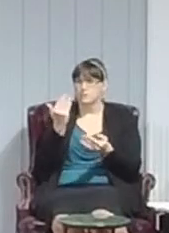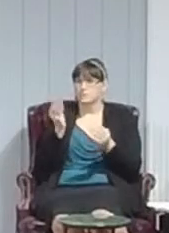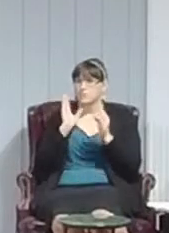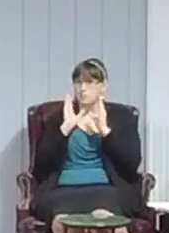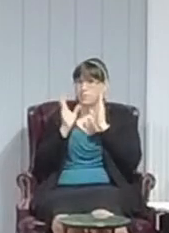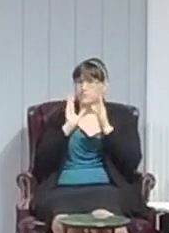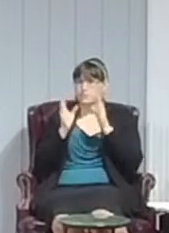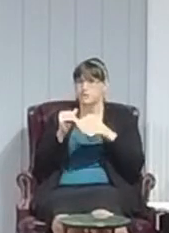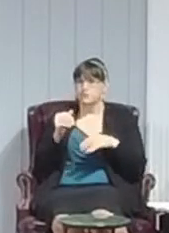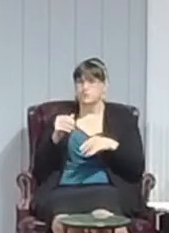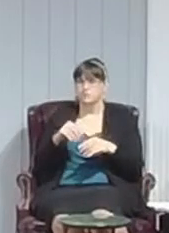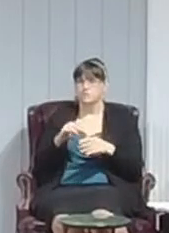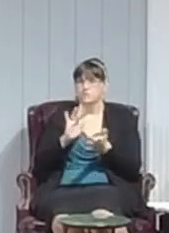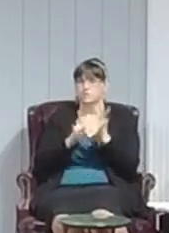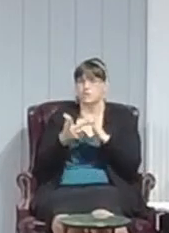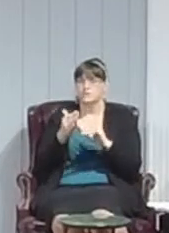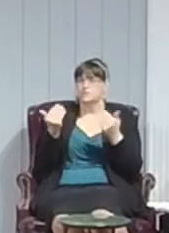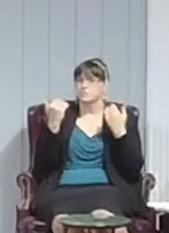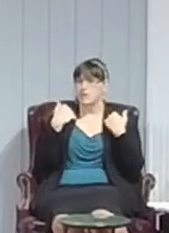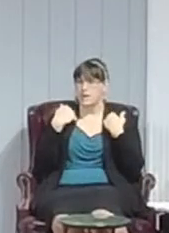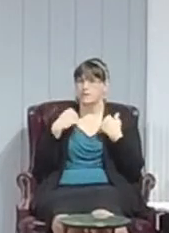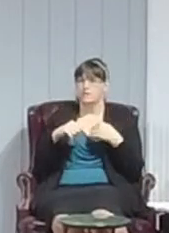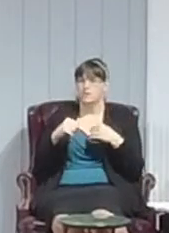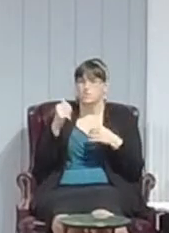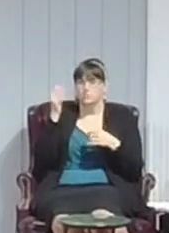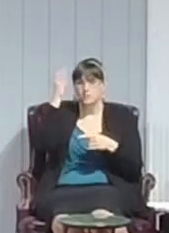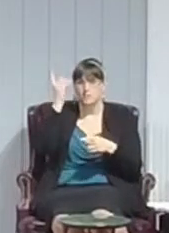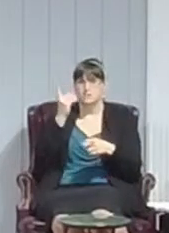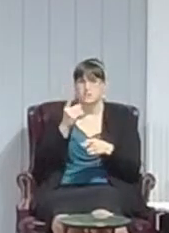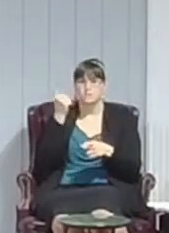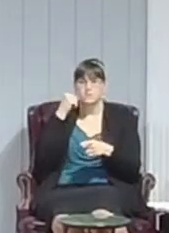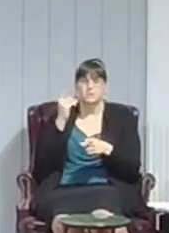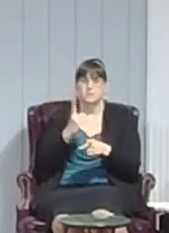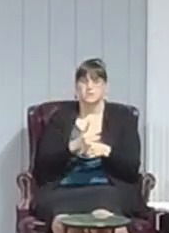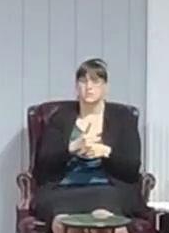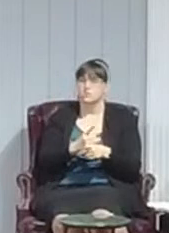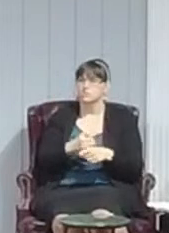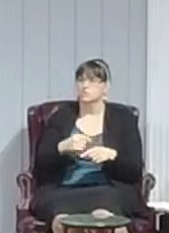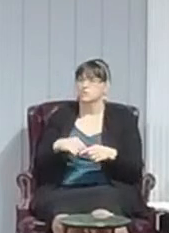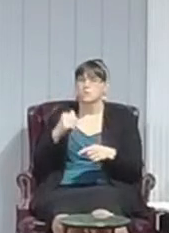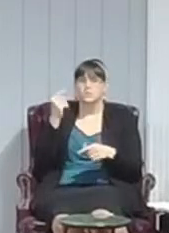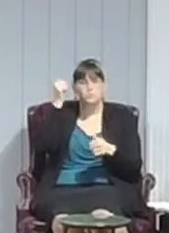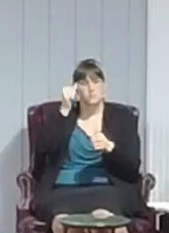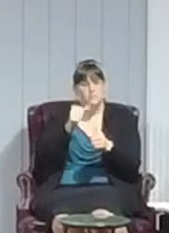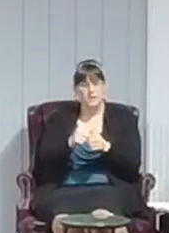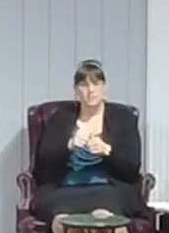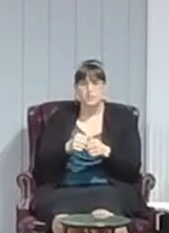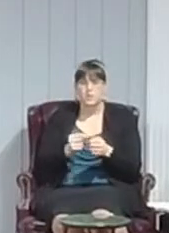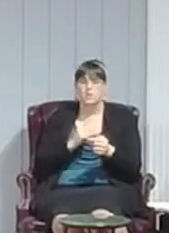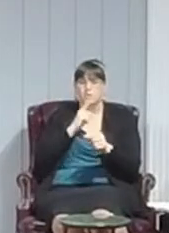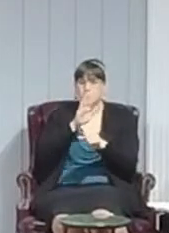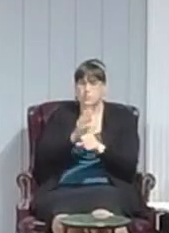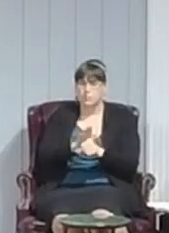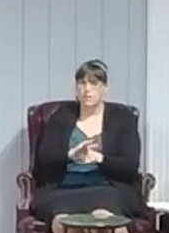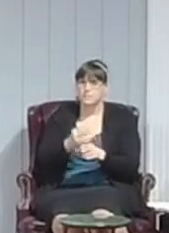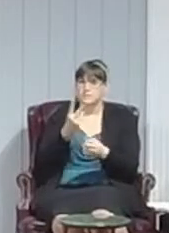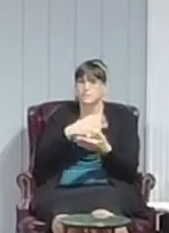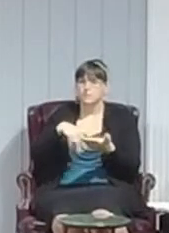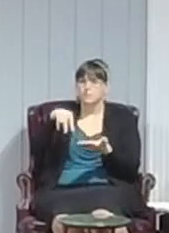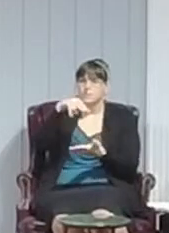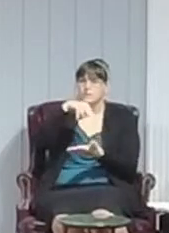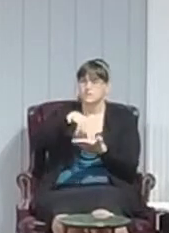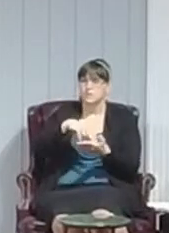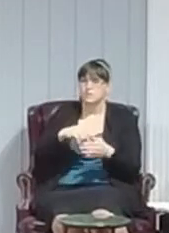he's having with him. Don't you remember the promise about resurrection? Don't you remember the promise of a life that is